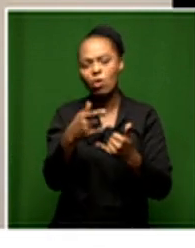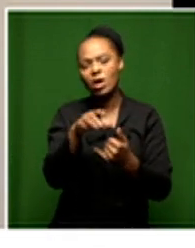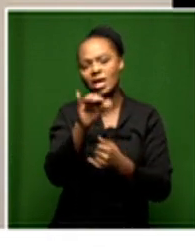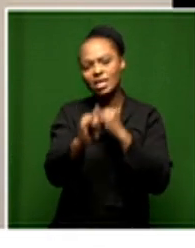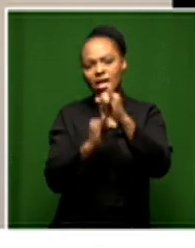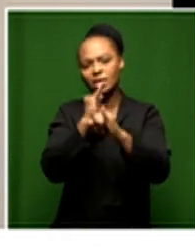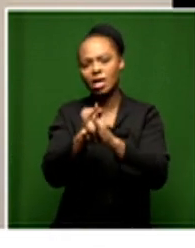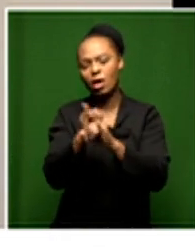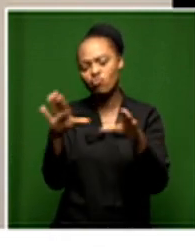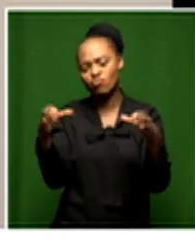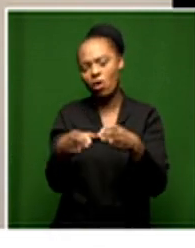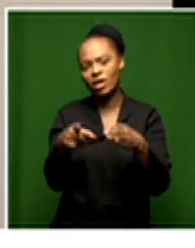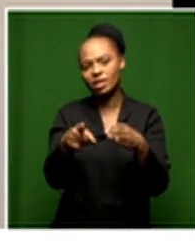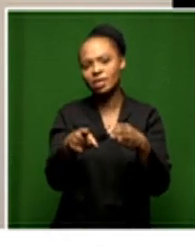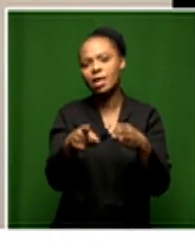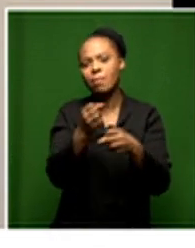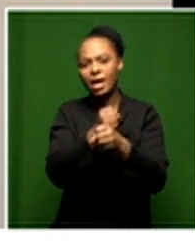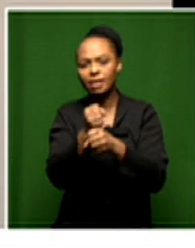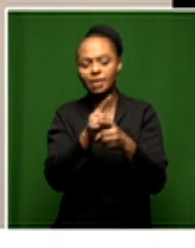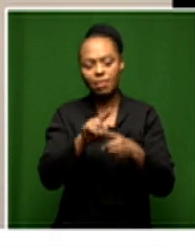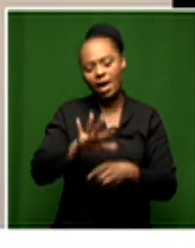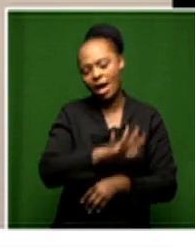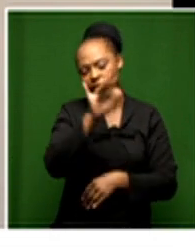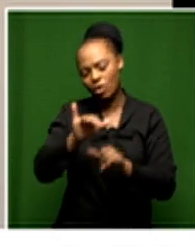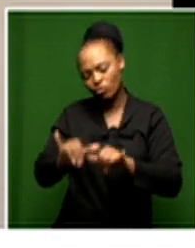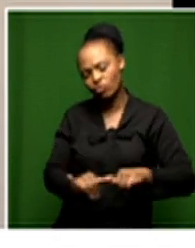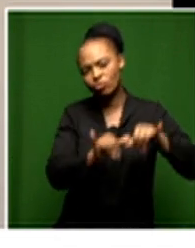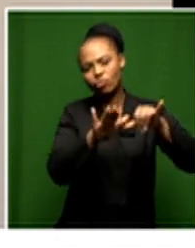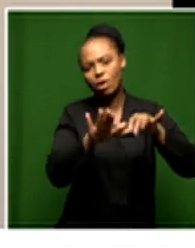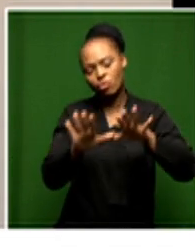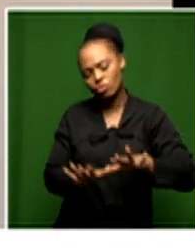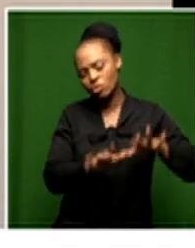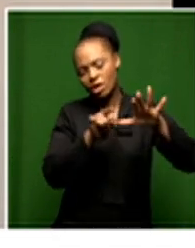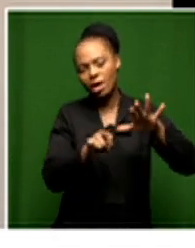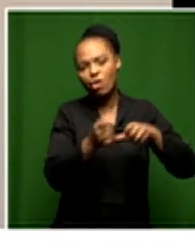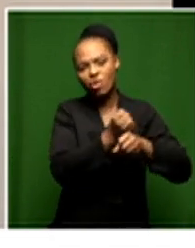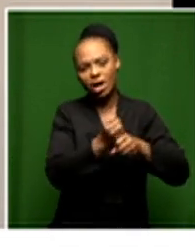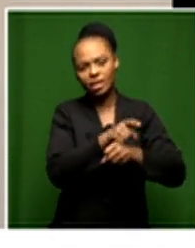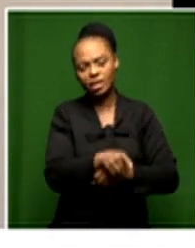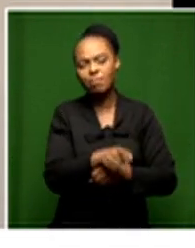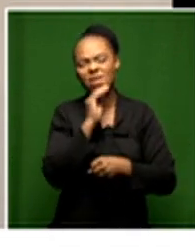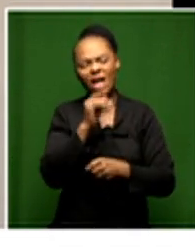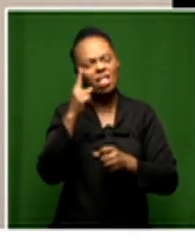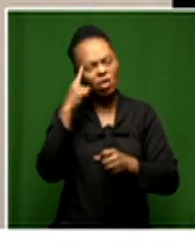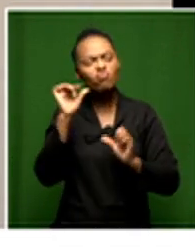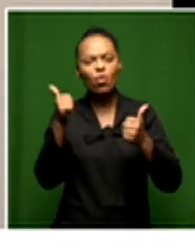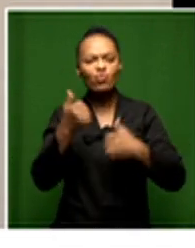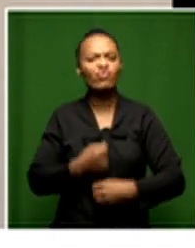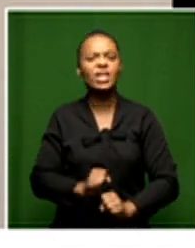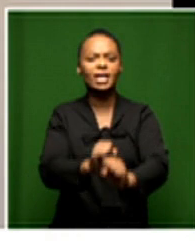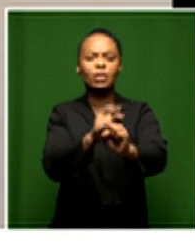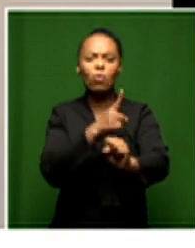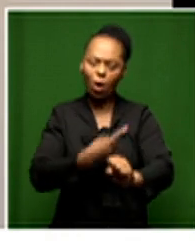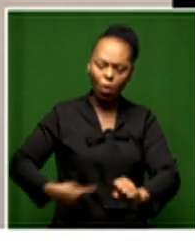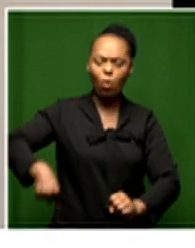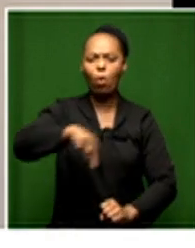international Covax mechanism and also the African Union mechanism. So I think it's a good strategy, and we are all, trying our